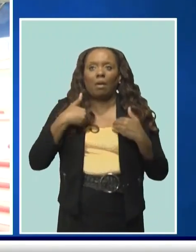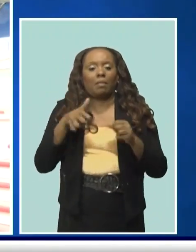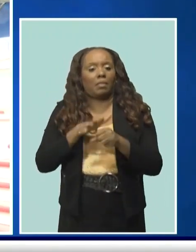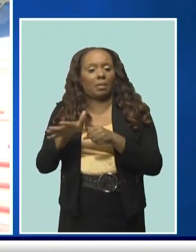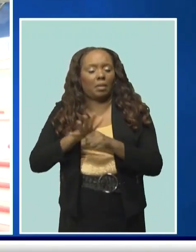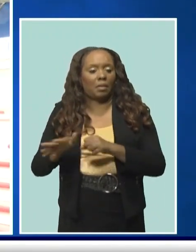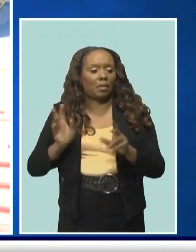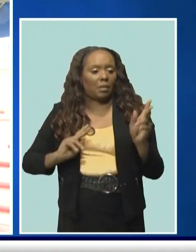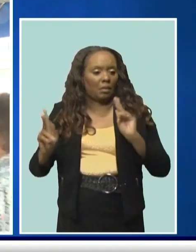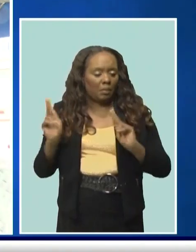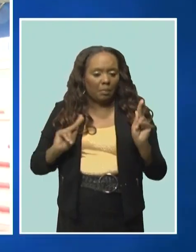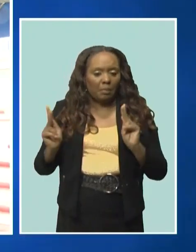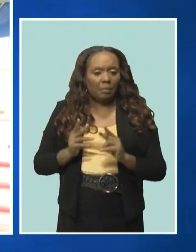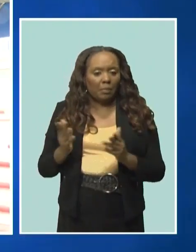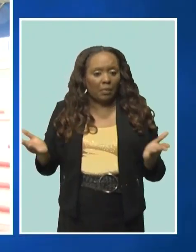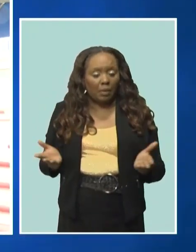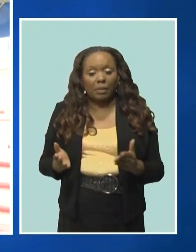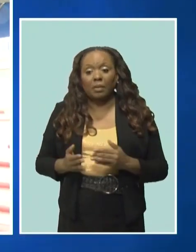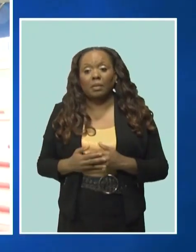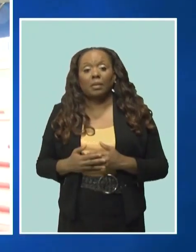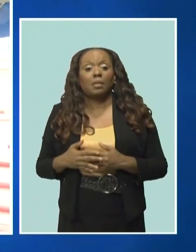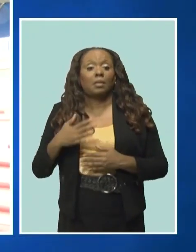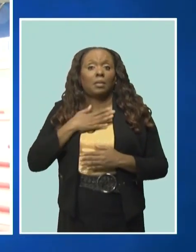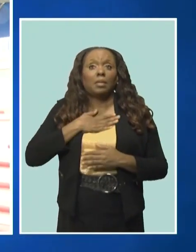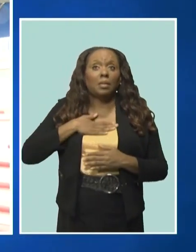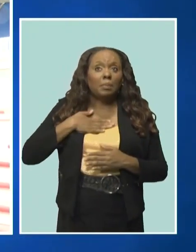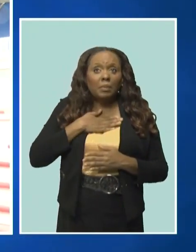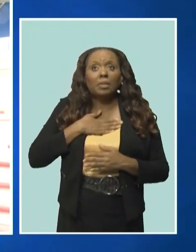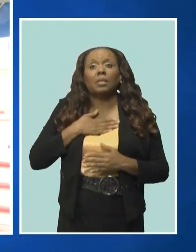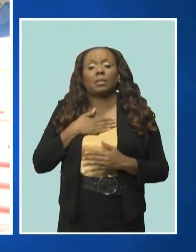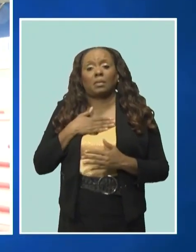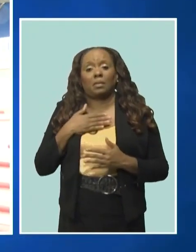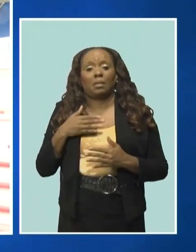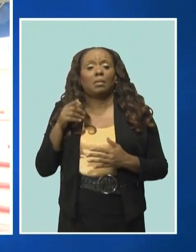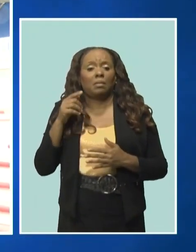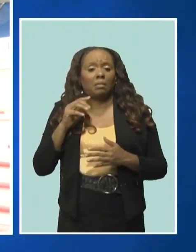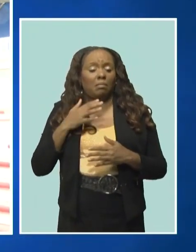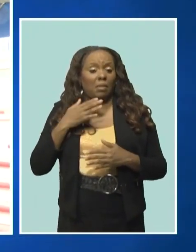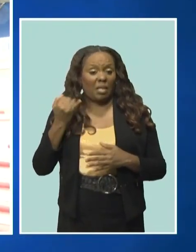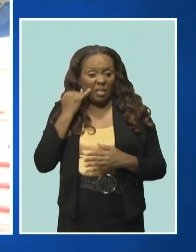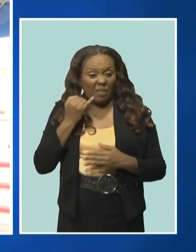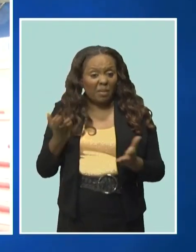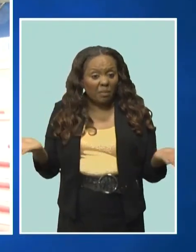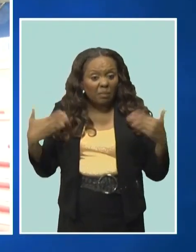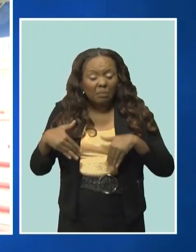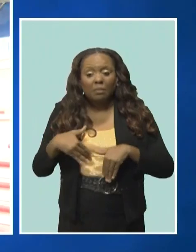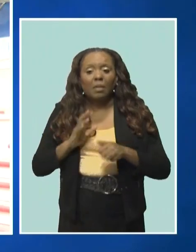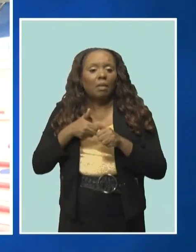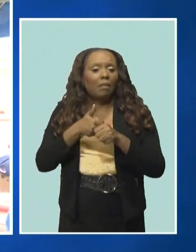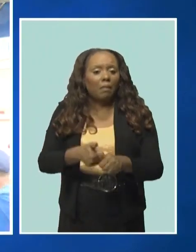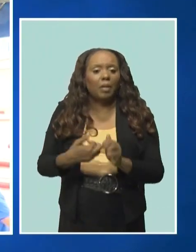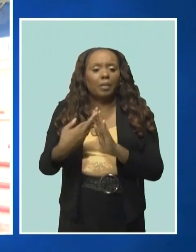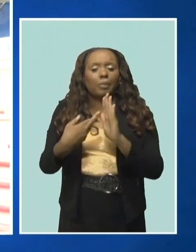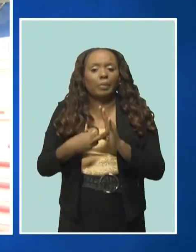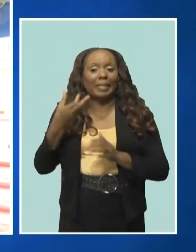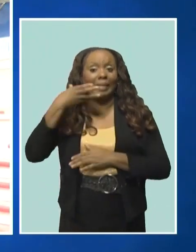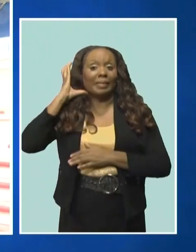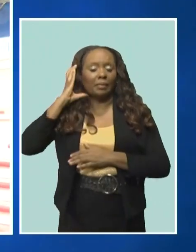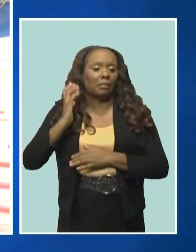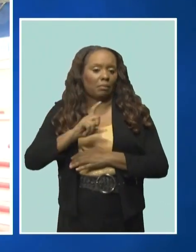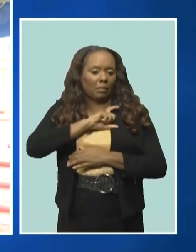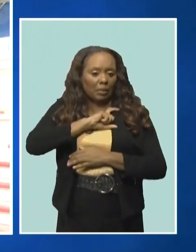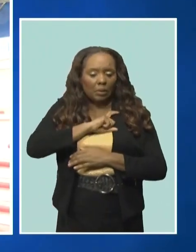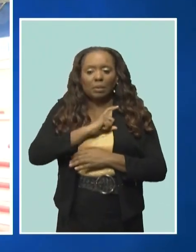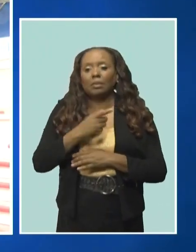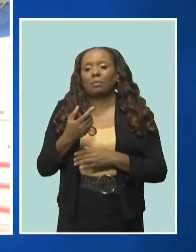ground, and we ask for the public's interaction, that they will comply with all the directions of police officers seeking to help them